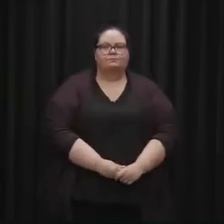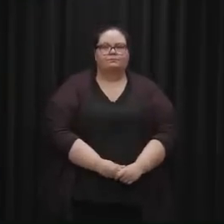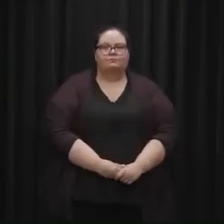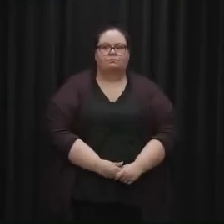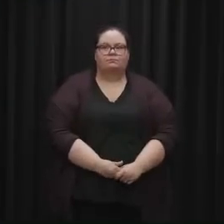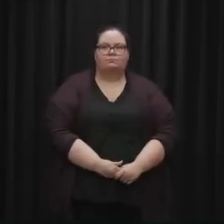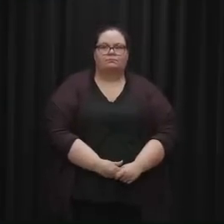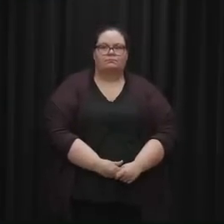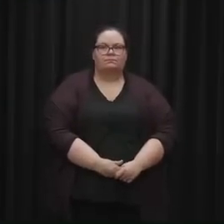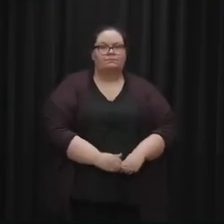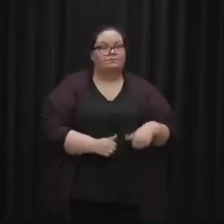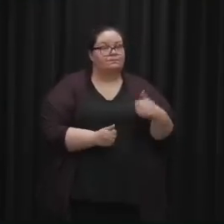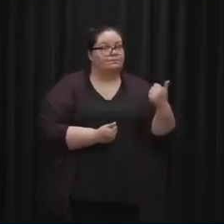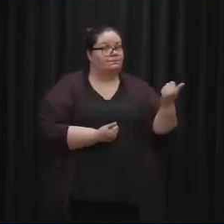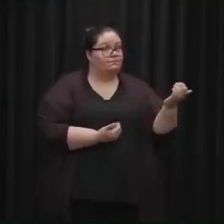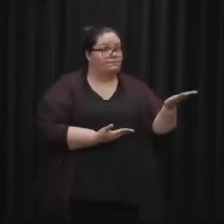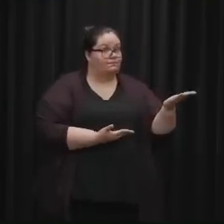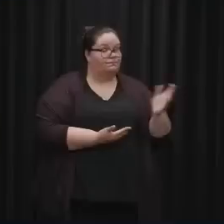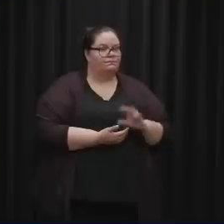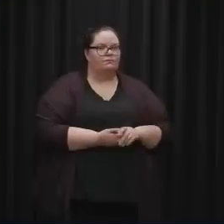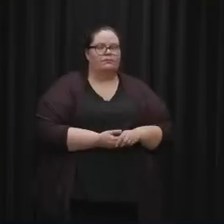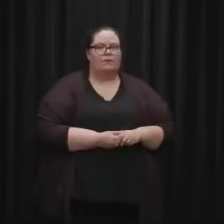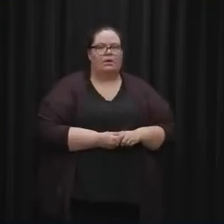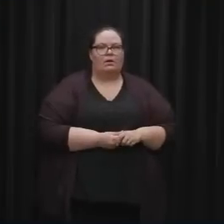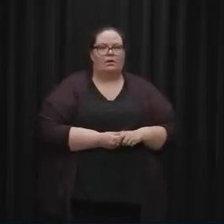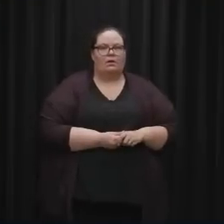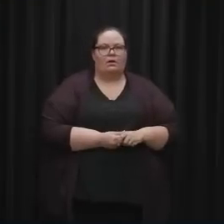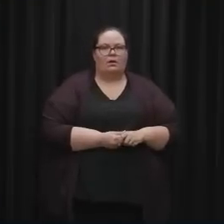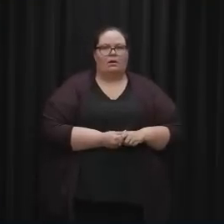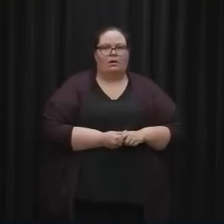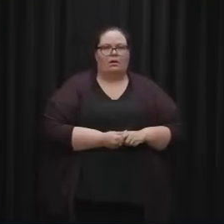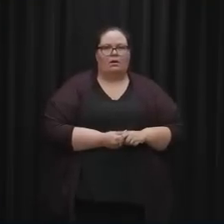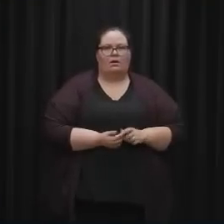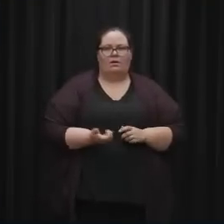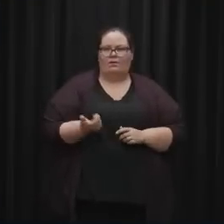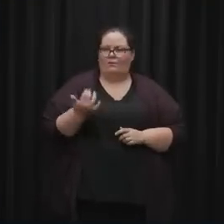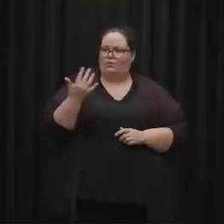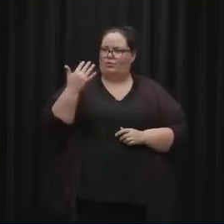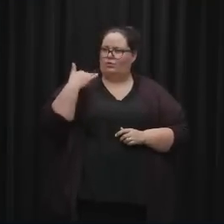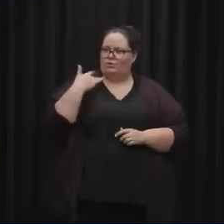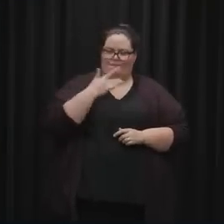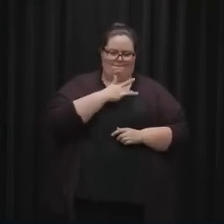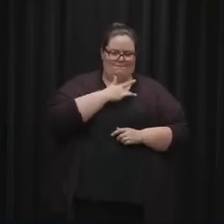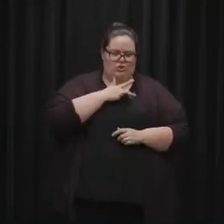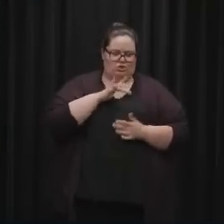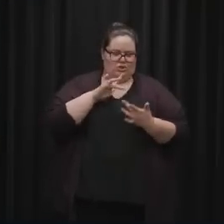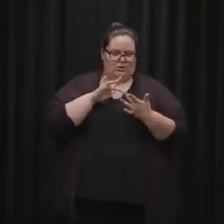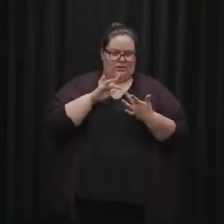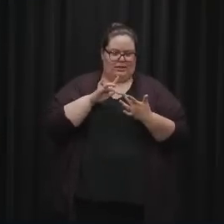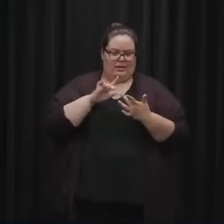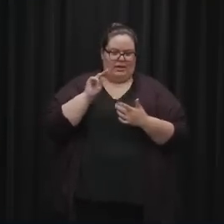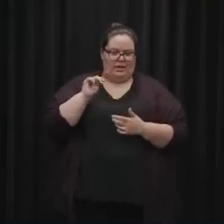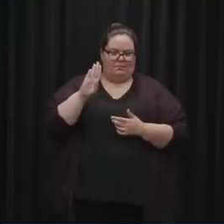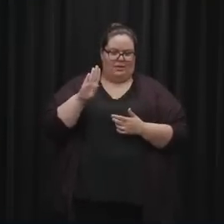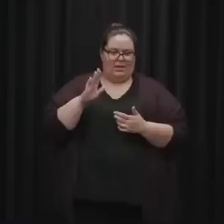for Premier Higgs. A couple of years ago, the Patient Connect NV wait list had